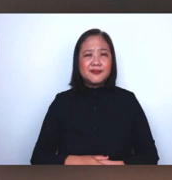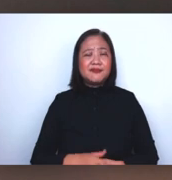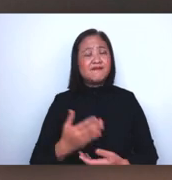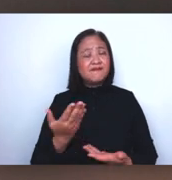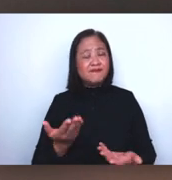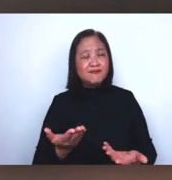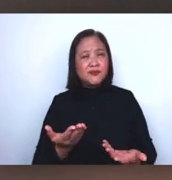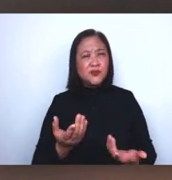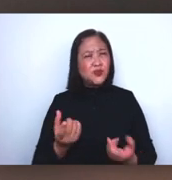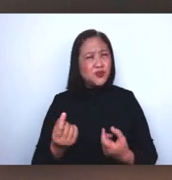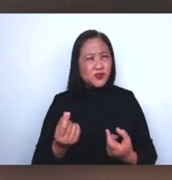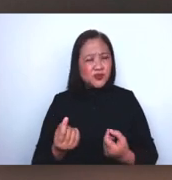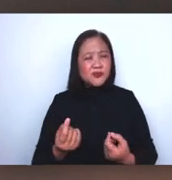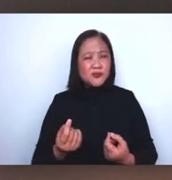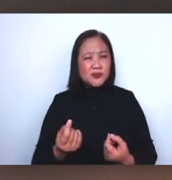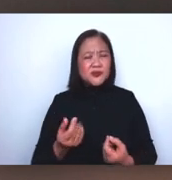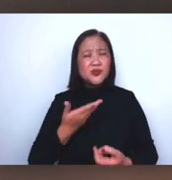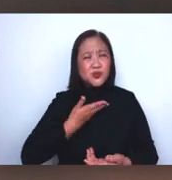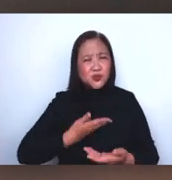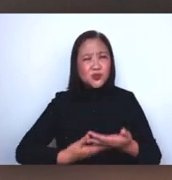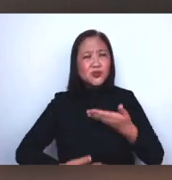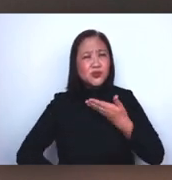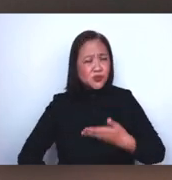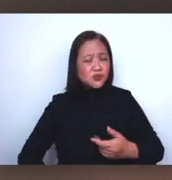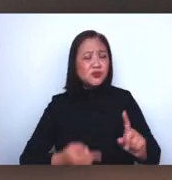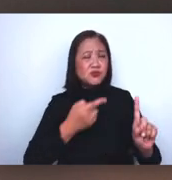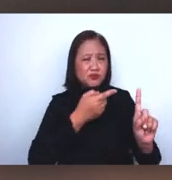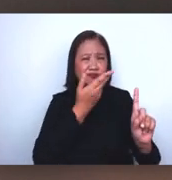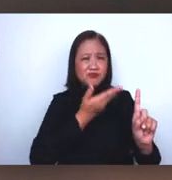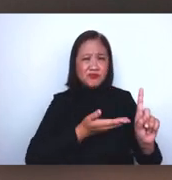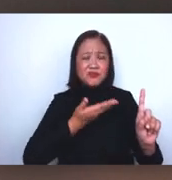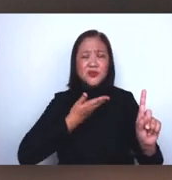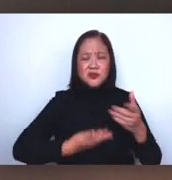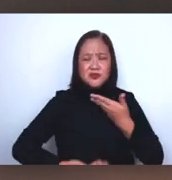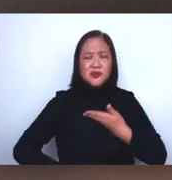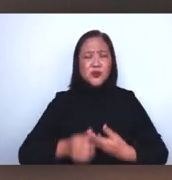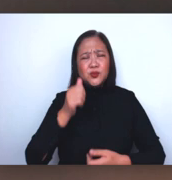and hungry most of the time.